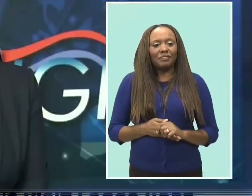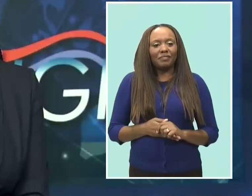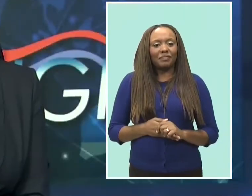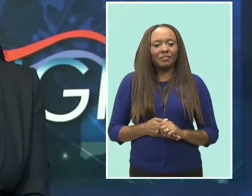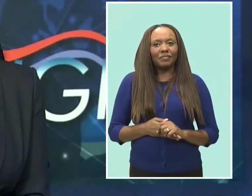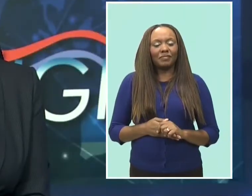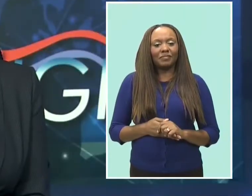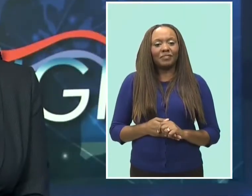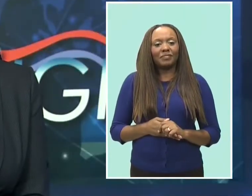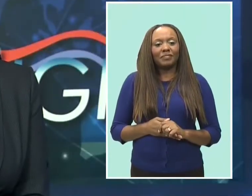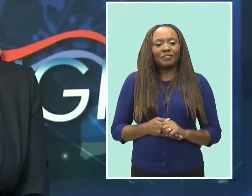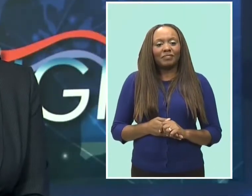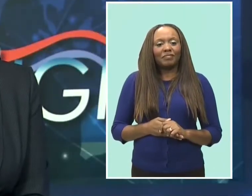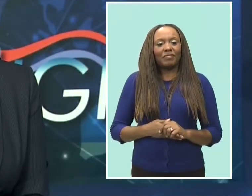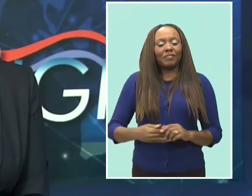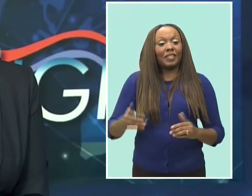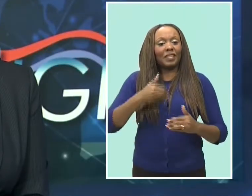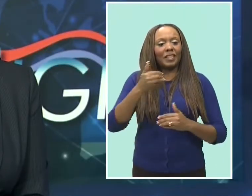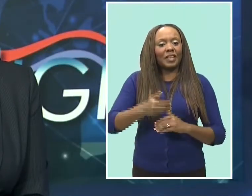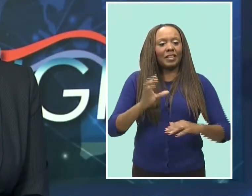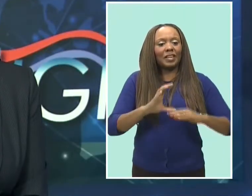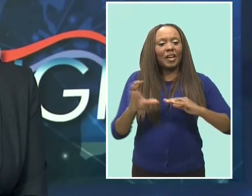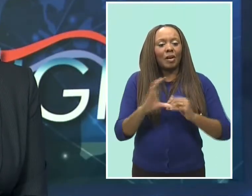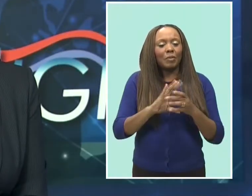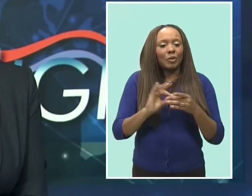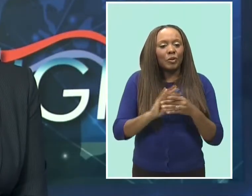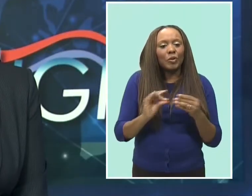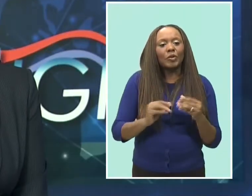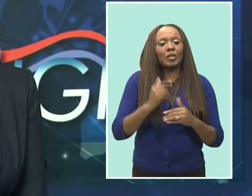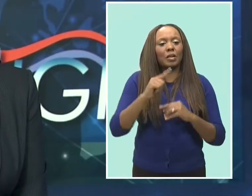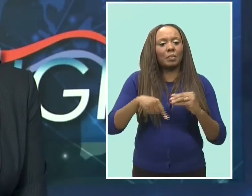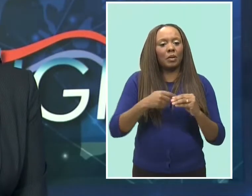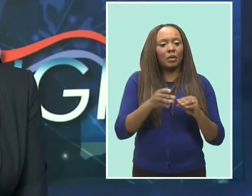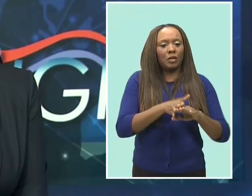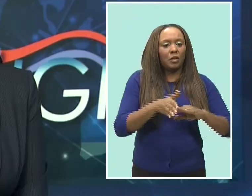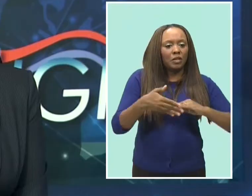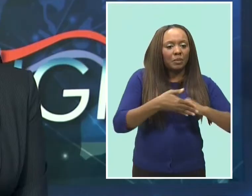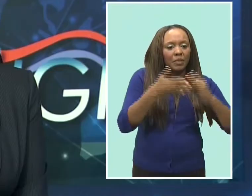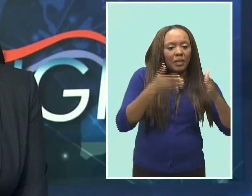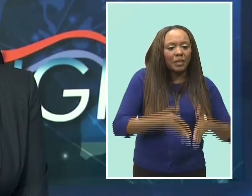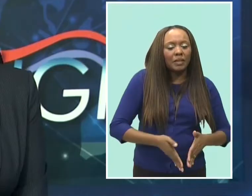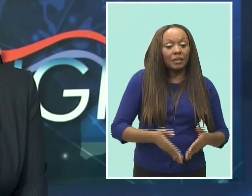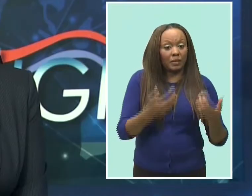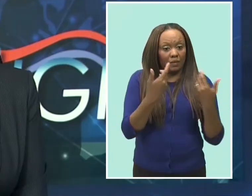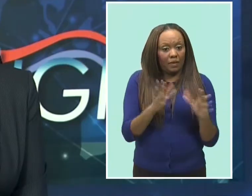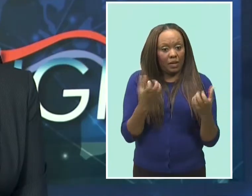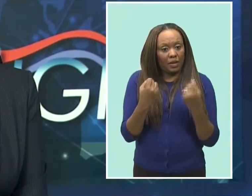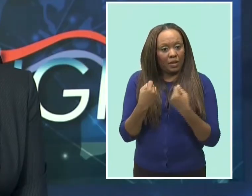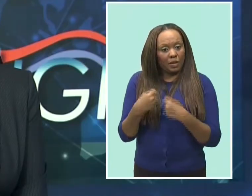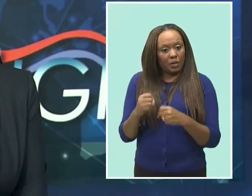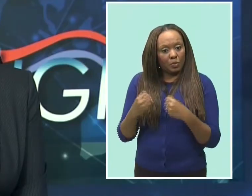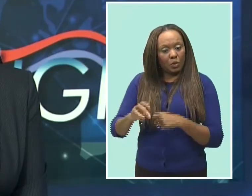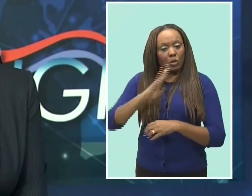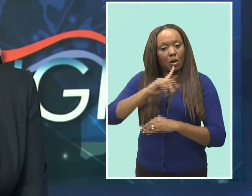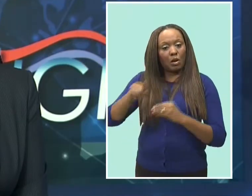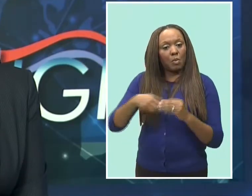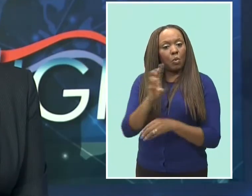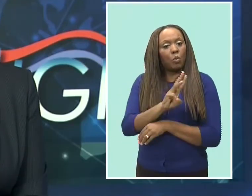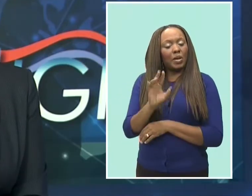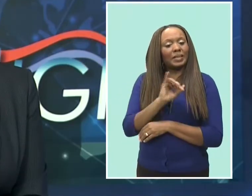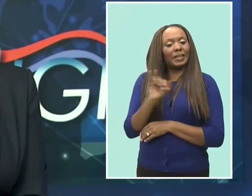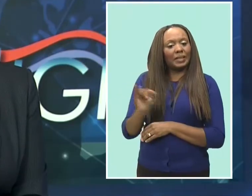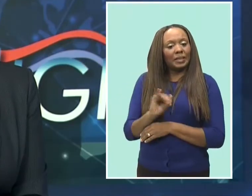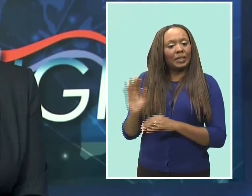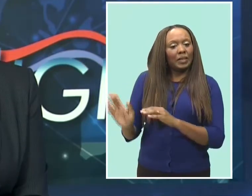News. Still to come, renewed concern about the process of deporting Jamaicans from the UK. Then a bit later in sports,